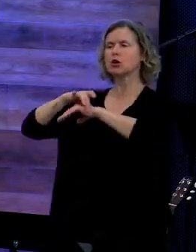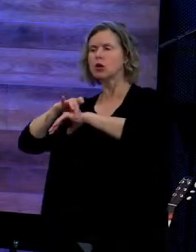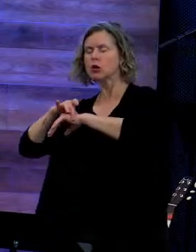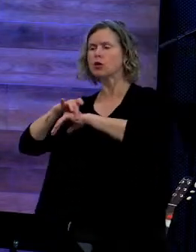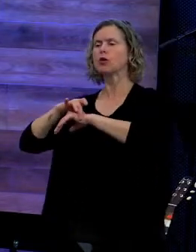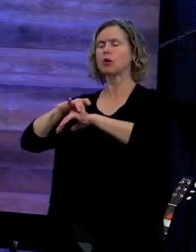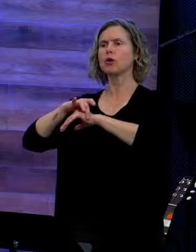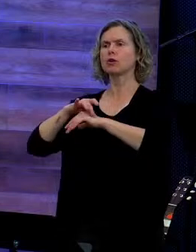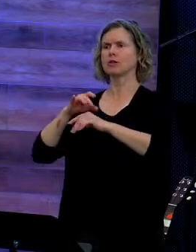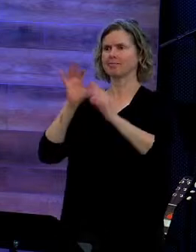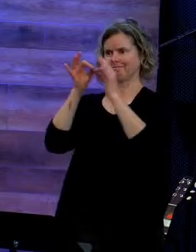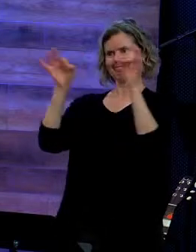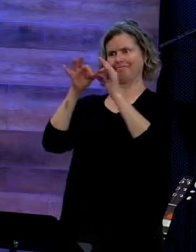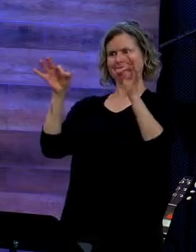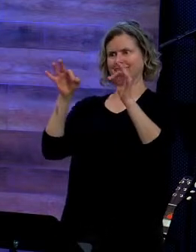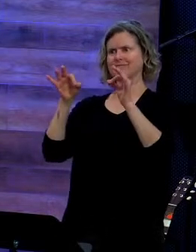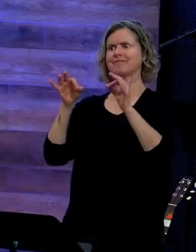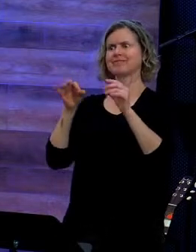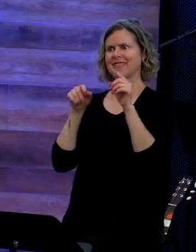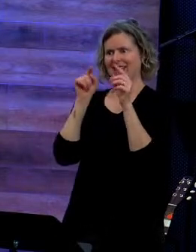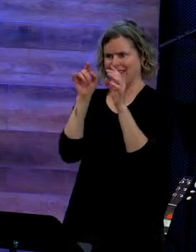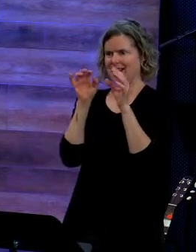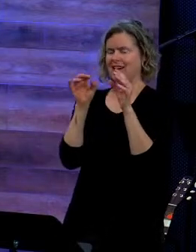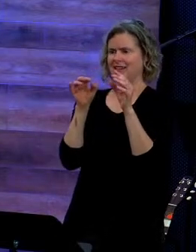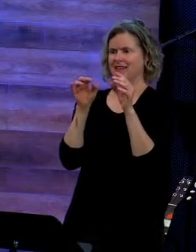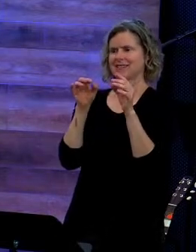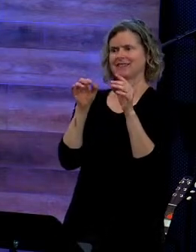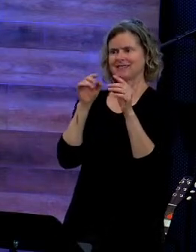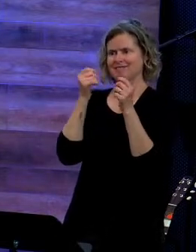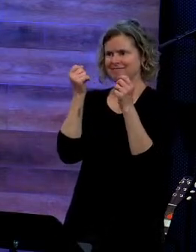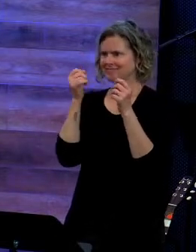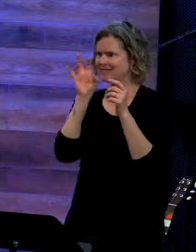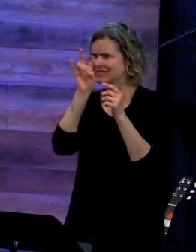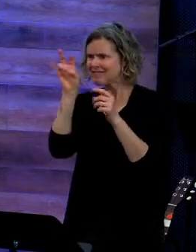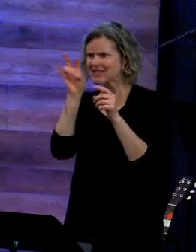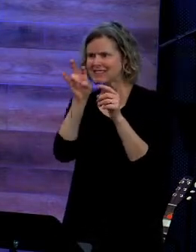this story in multiples of 7. God appears